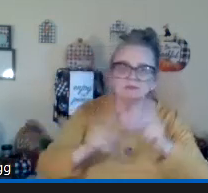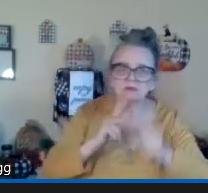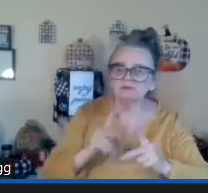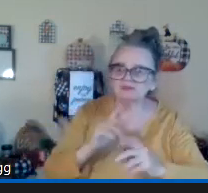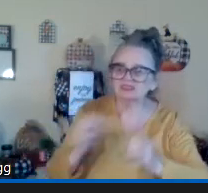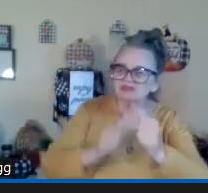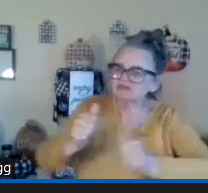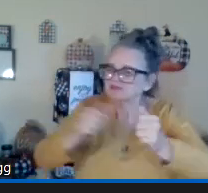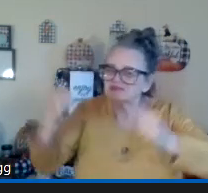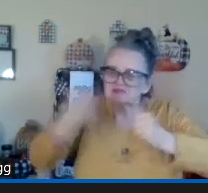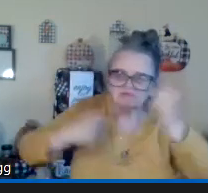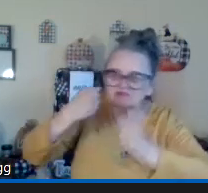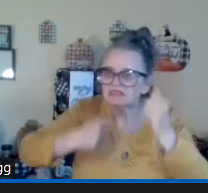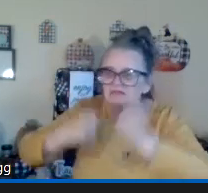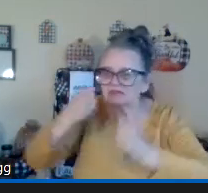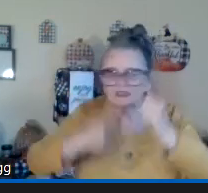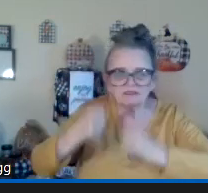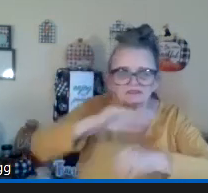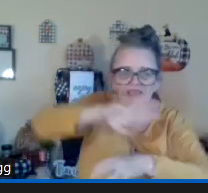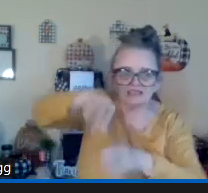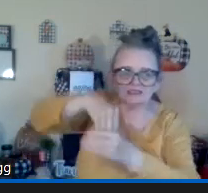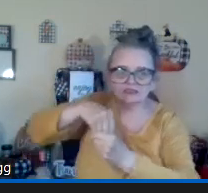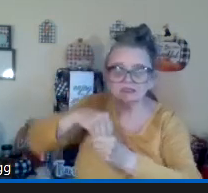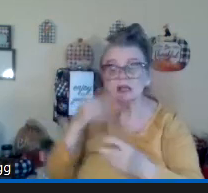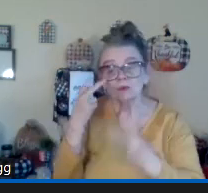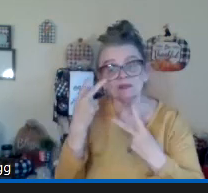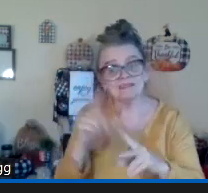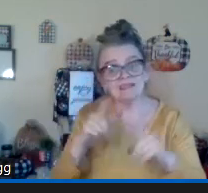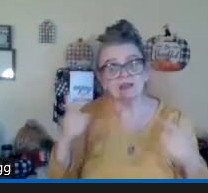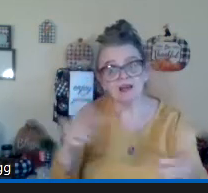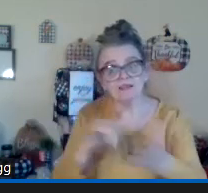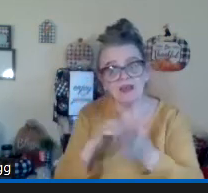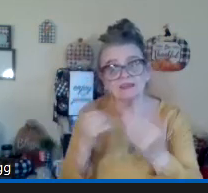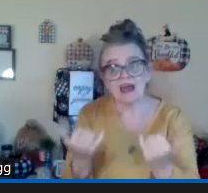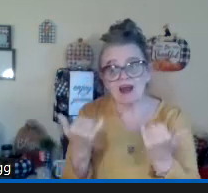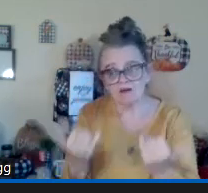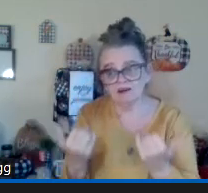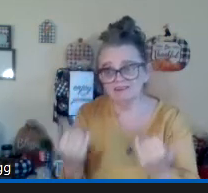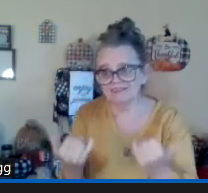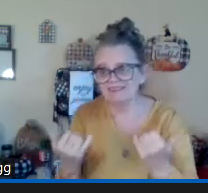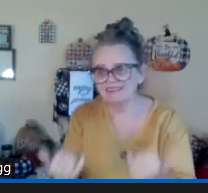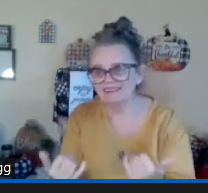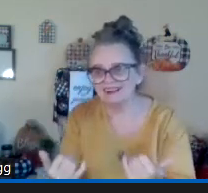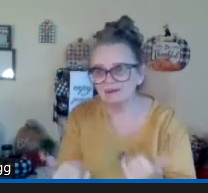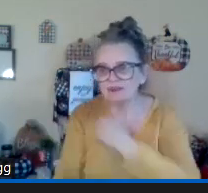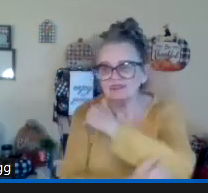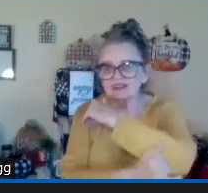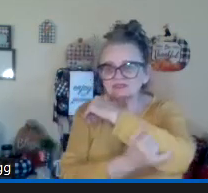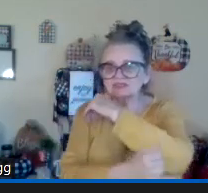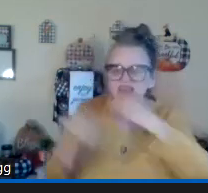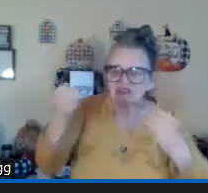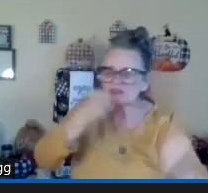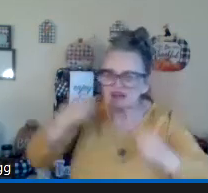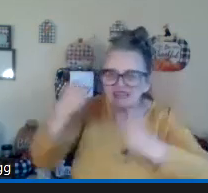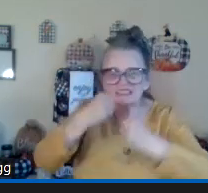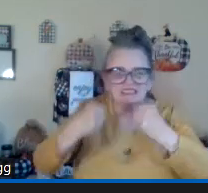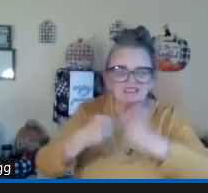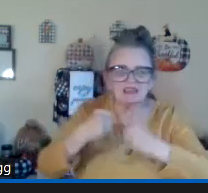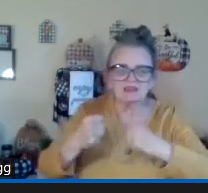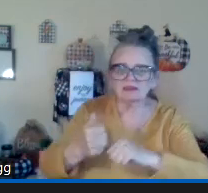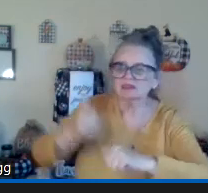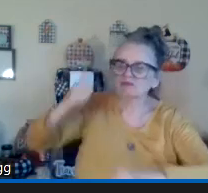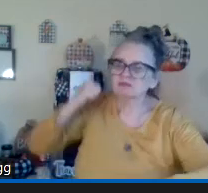and the people just fight internally. We see a lot of that now with countries,